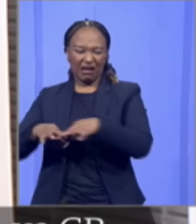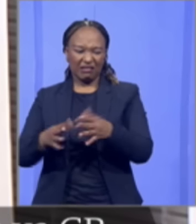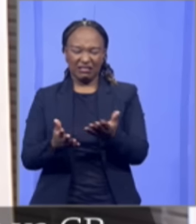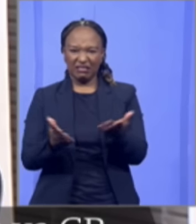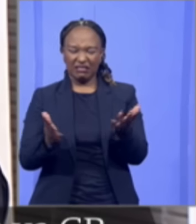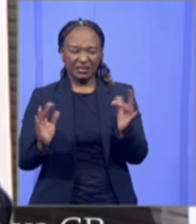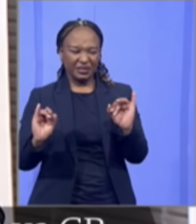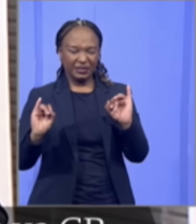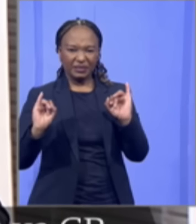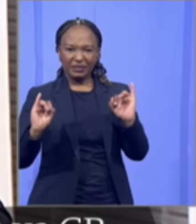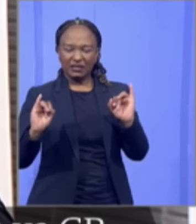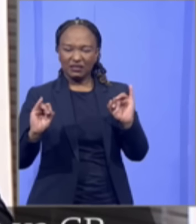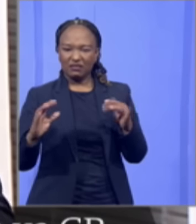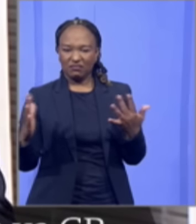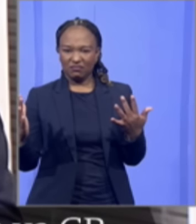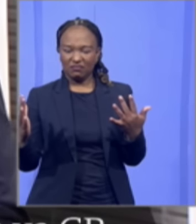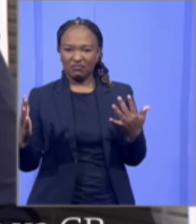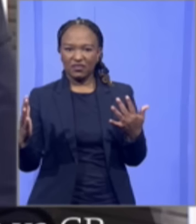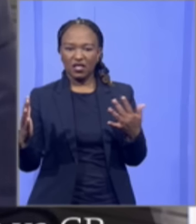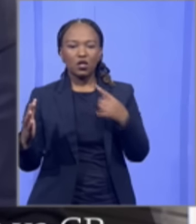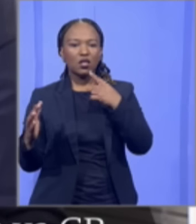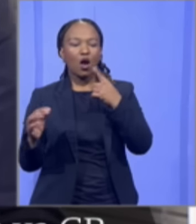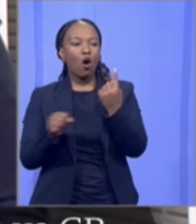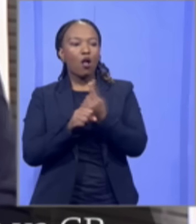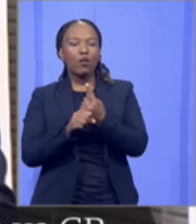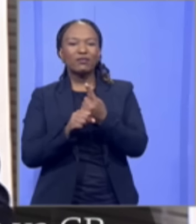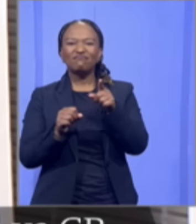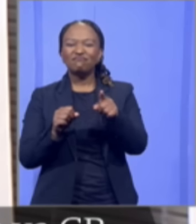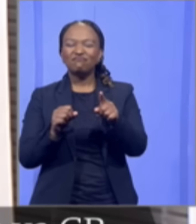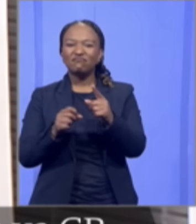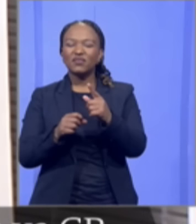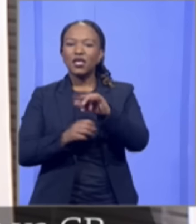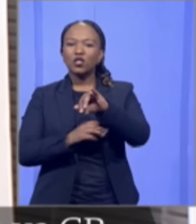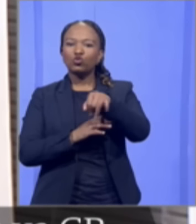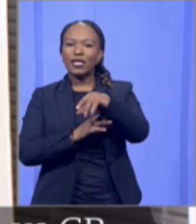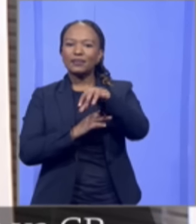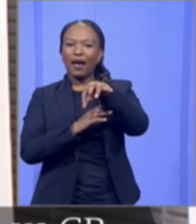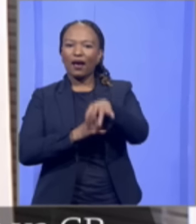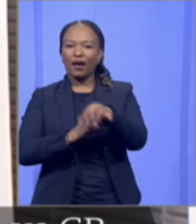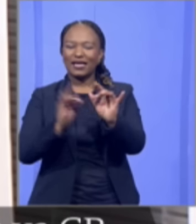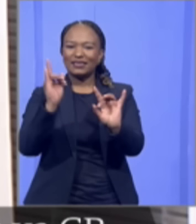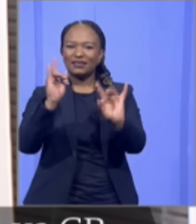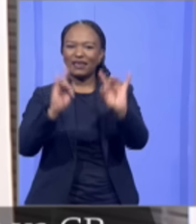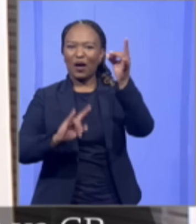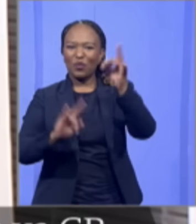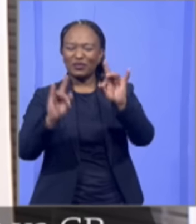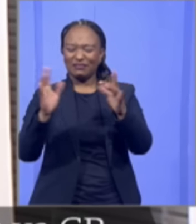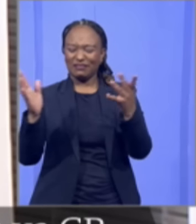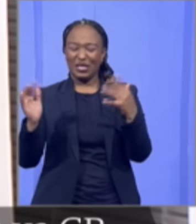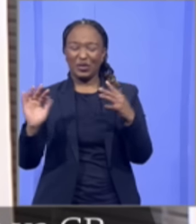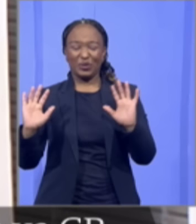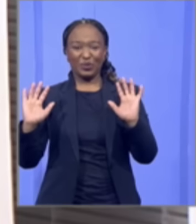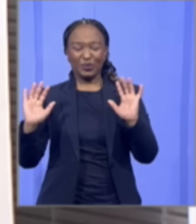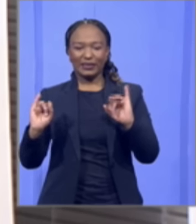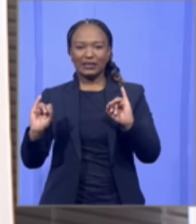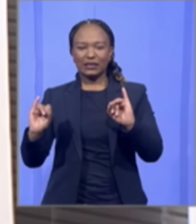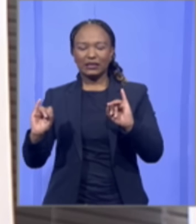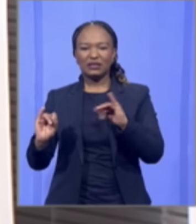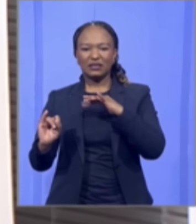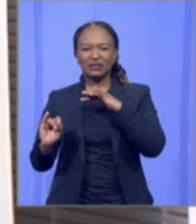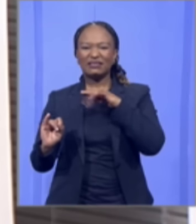always pains us that Johannesburg CBD is no longer the Johannesburg CBD that we want. We want to enter